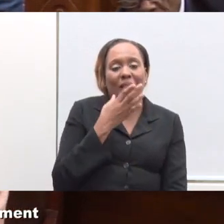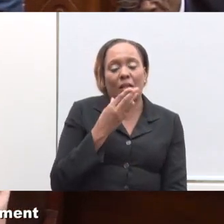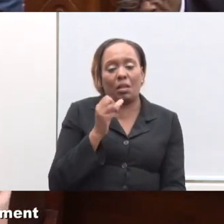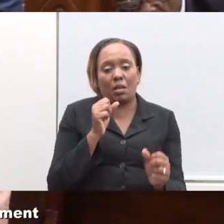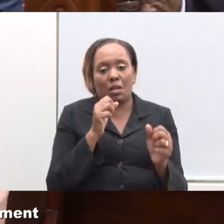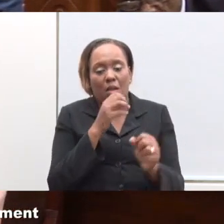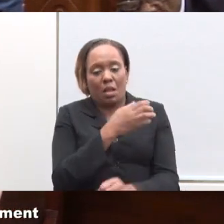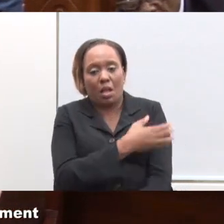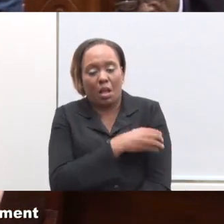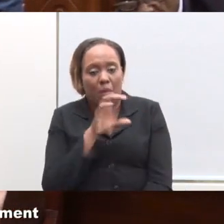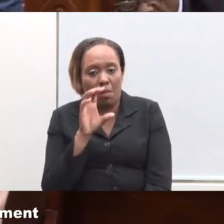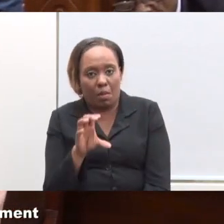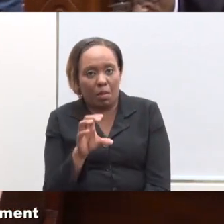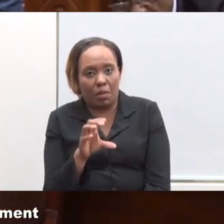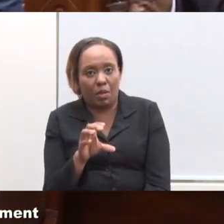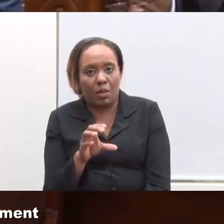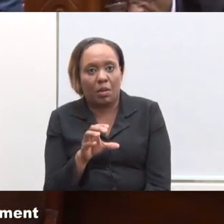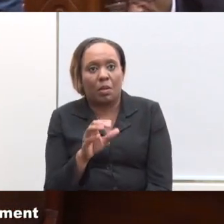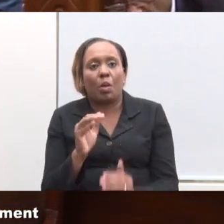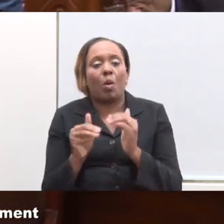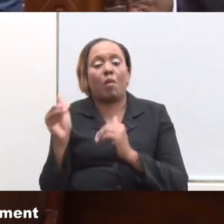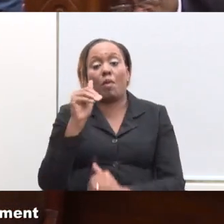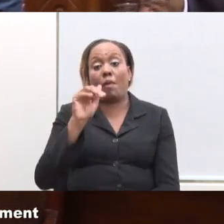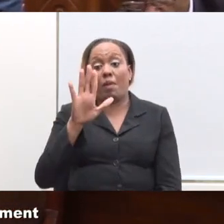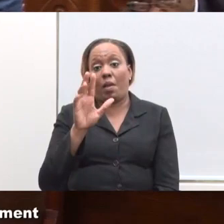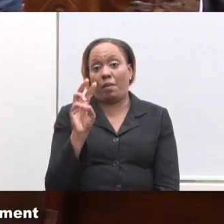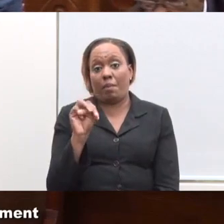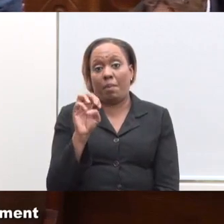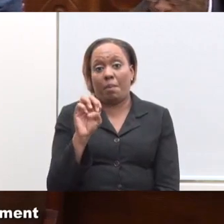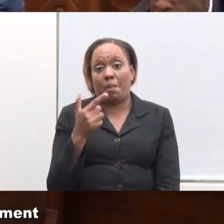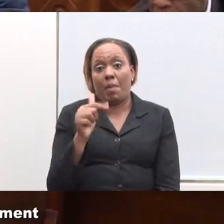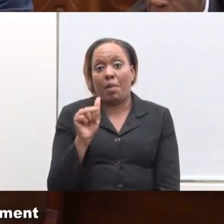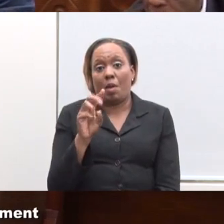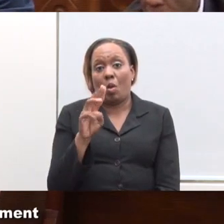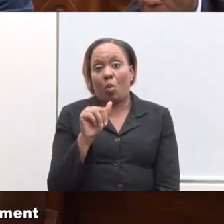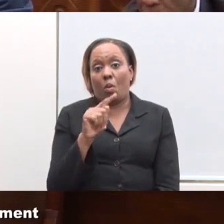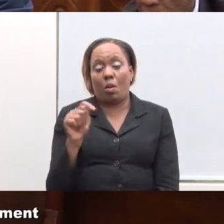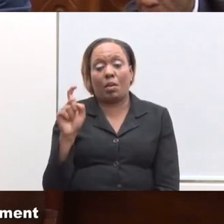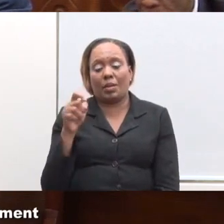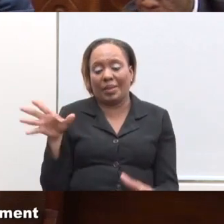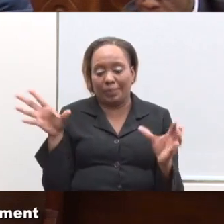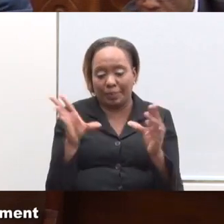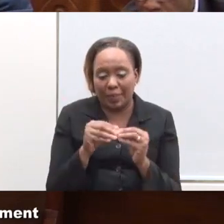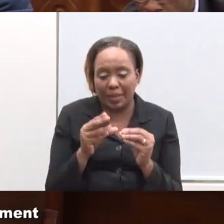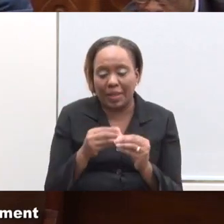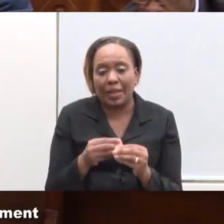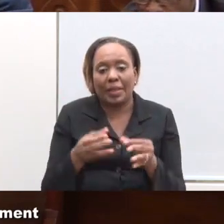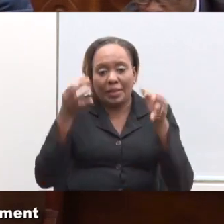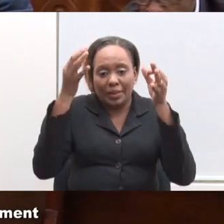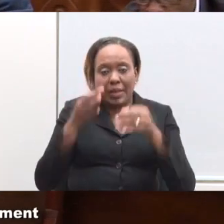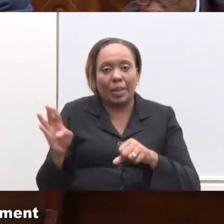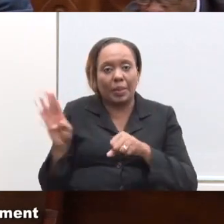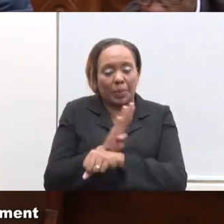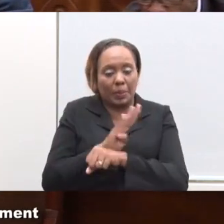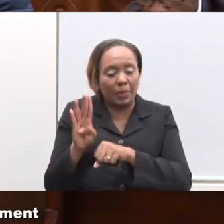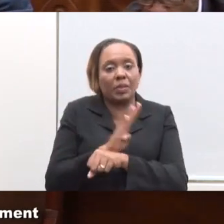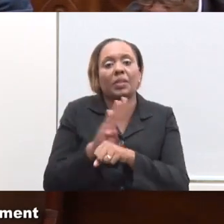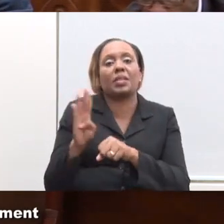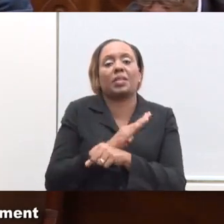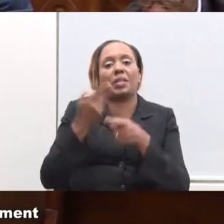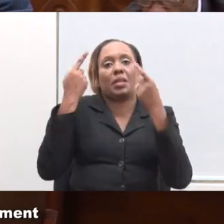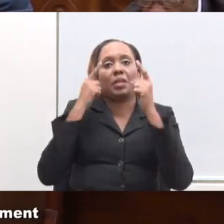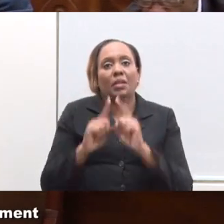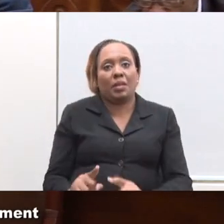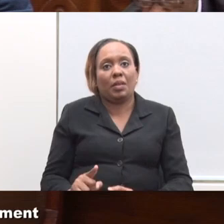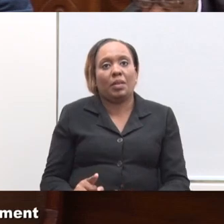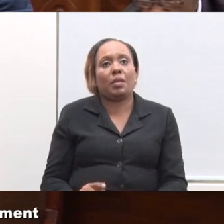5 megawatts need to meet and come to a commercial agreement as to the tariff below the feed-in tariff price